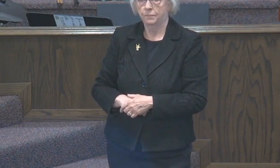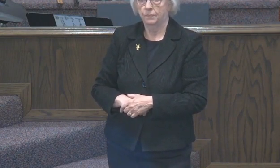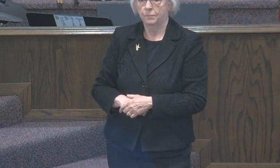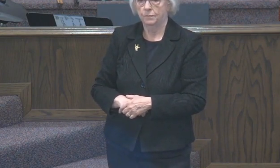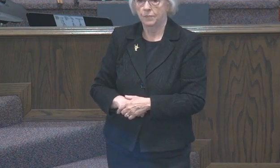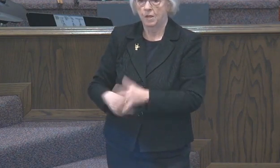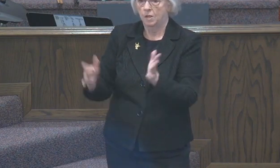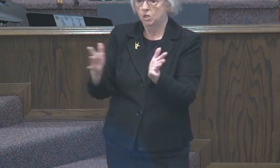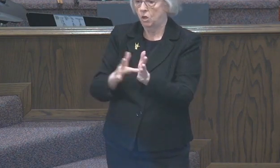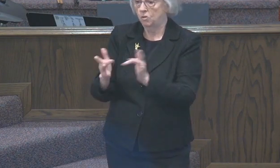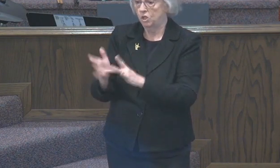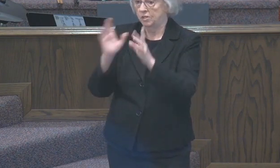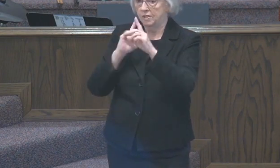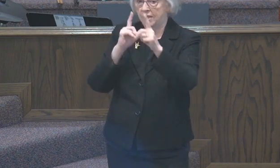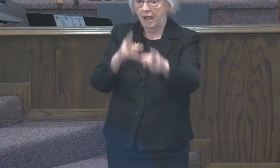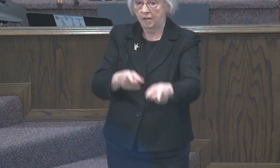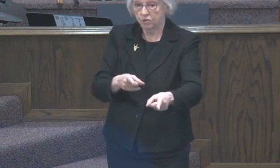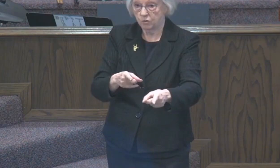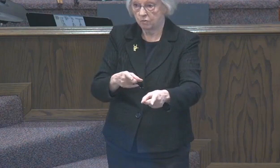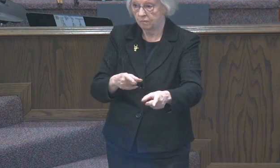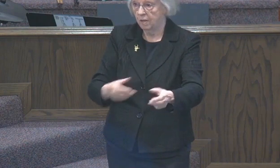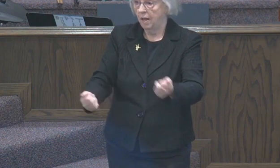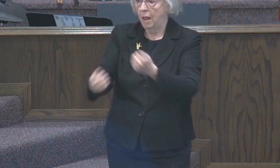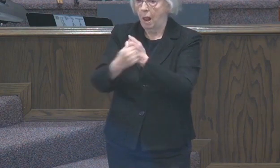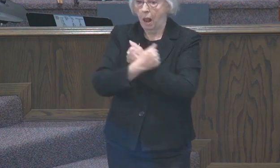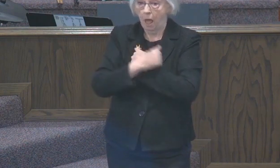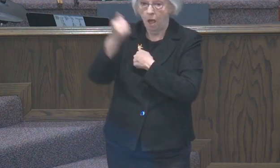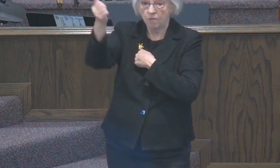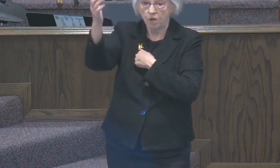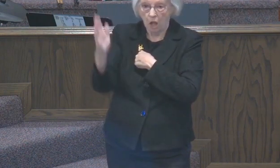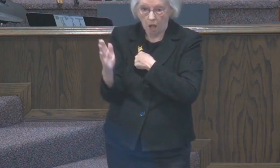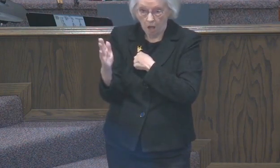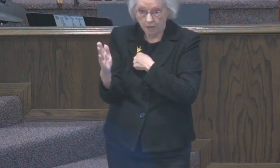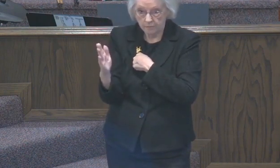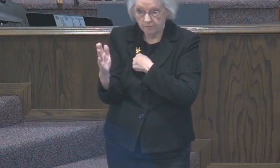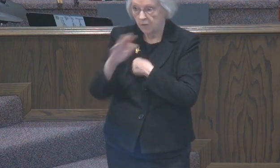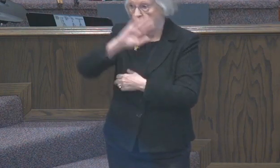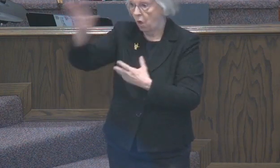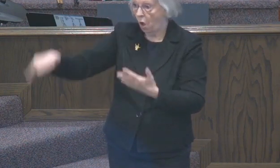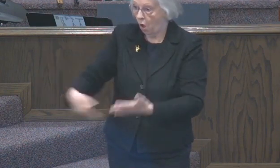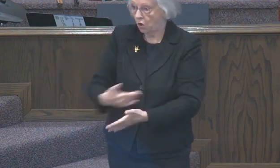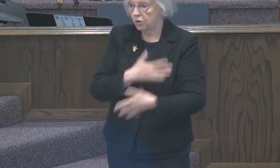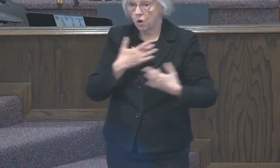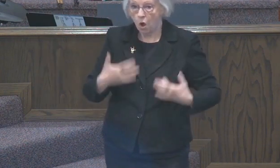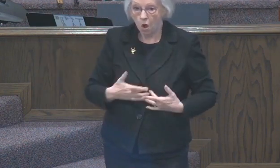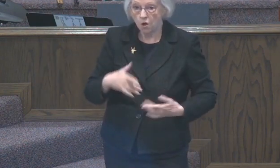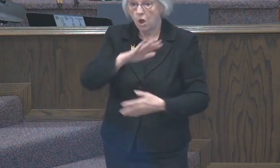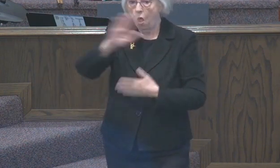You shall love your neighbor as yourself. All right? What is he saying? Do this.